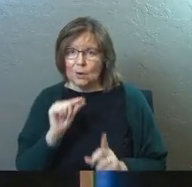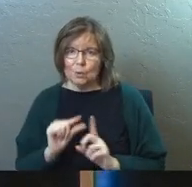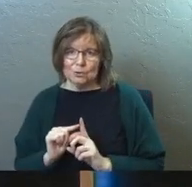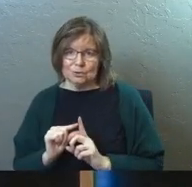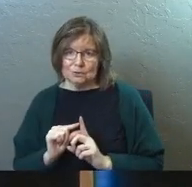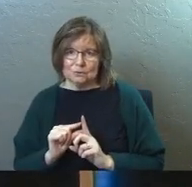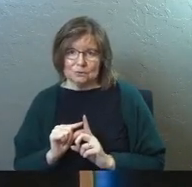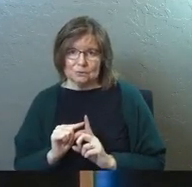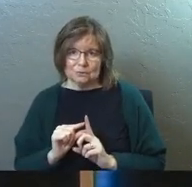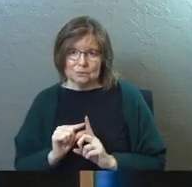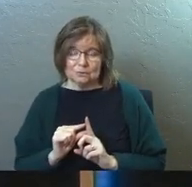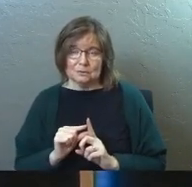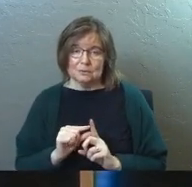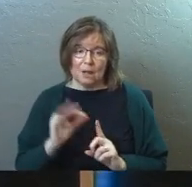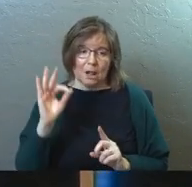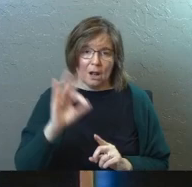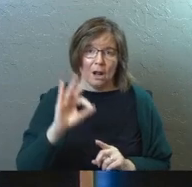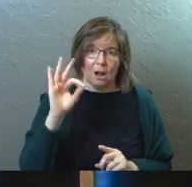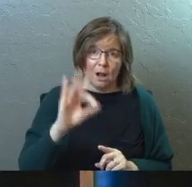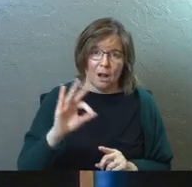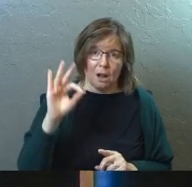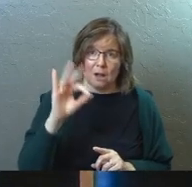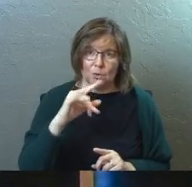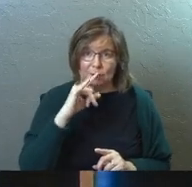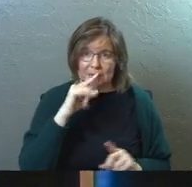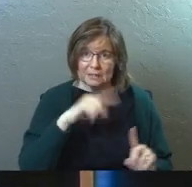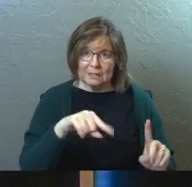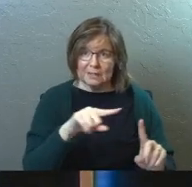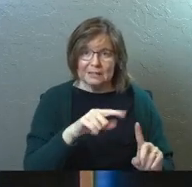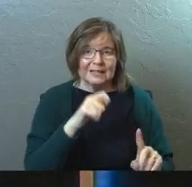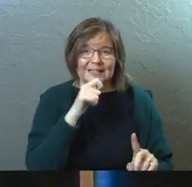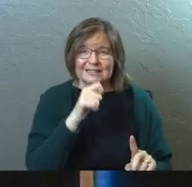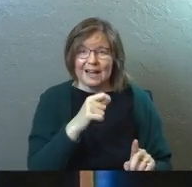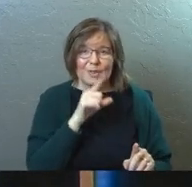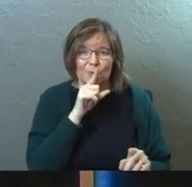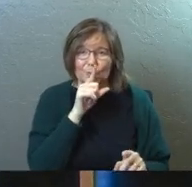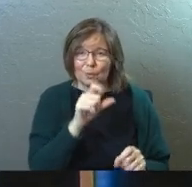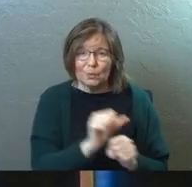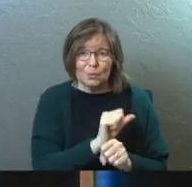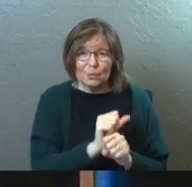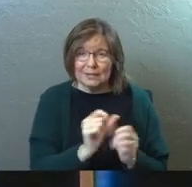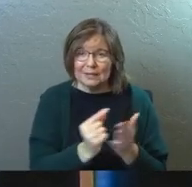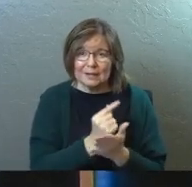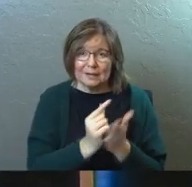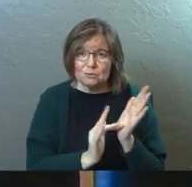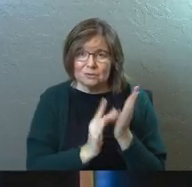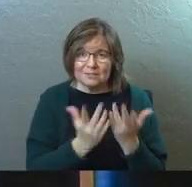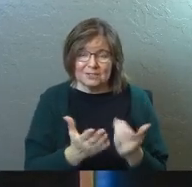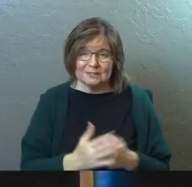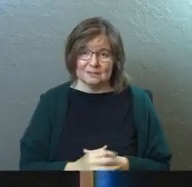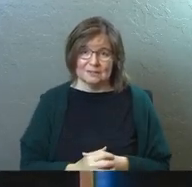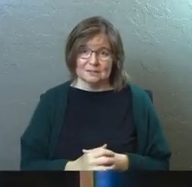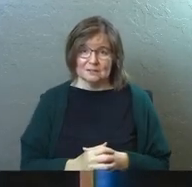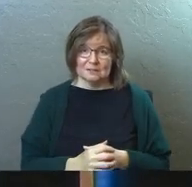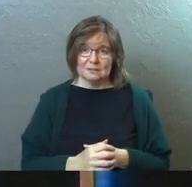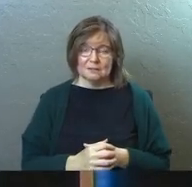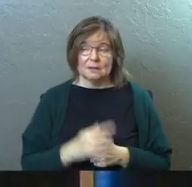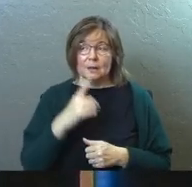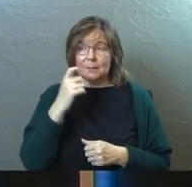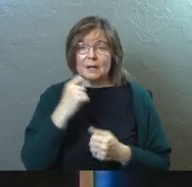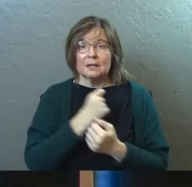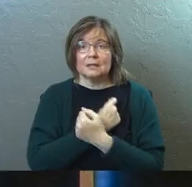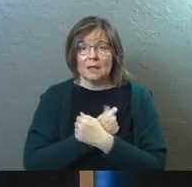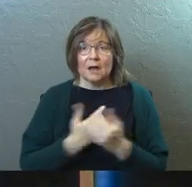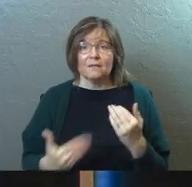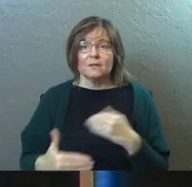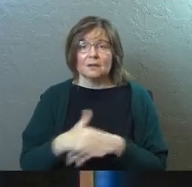our words. But we're preaching a gospel to our kids that is not the real gospel of Jesus. Because